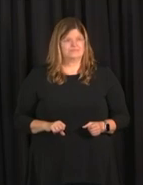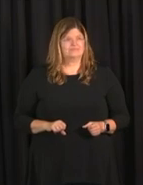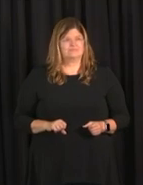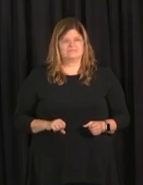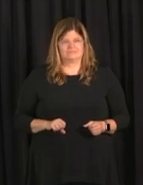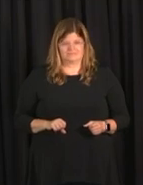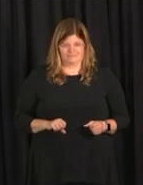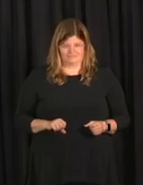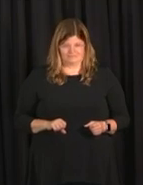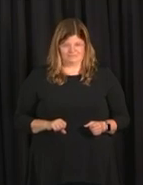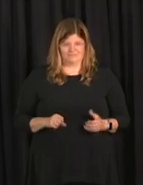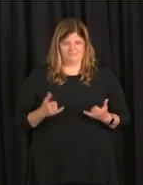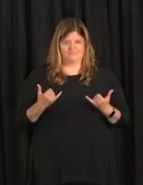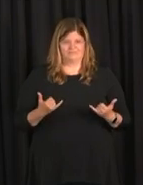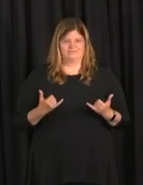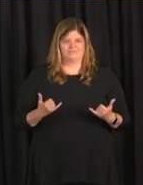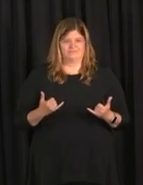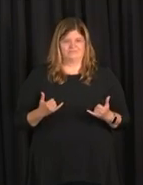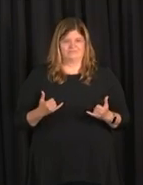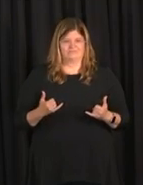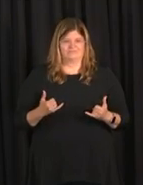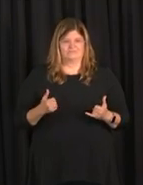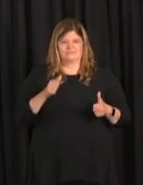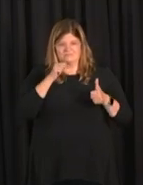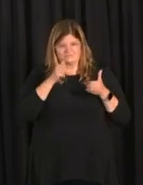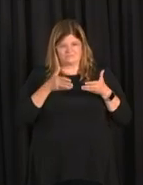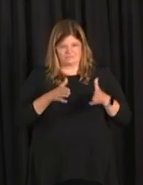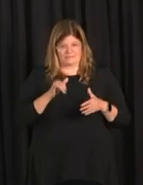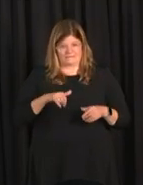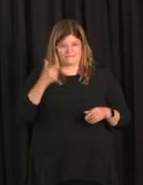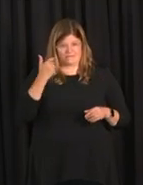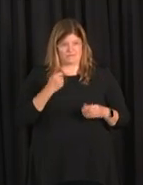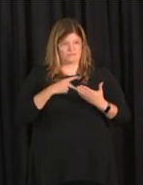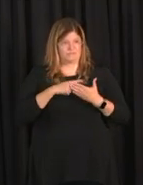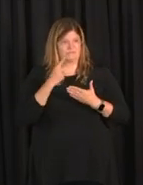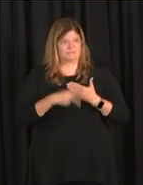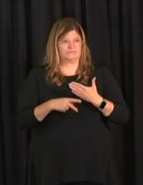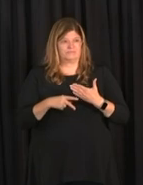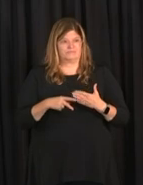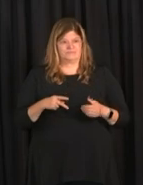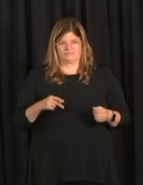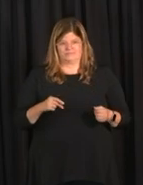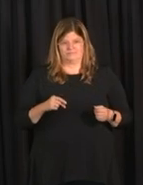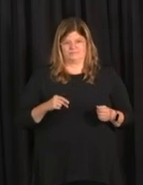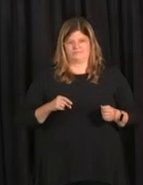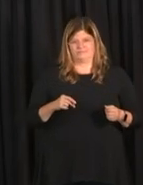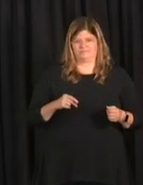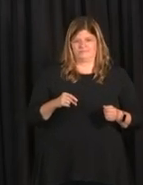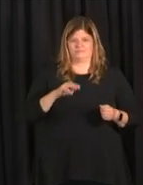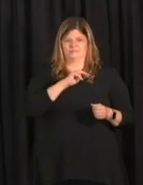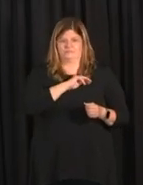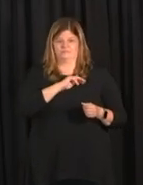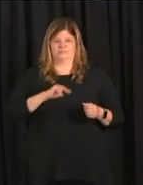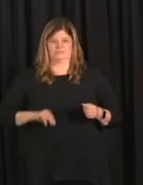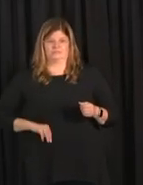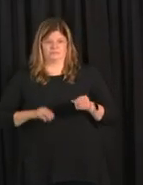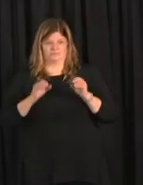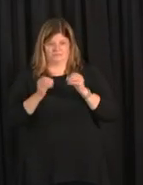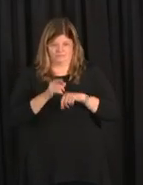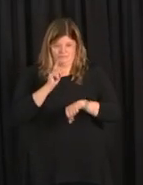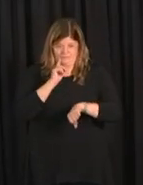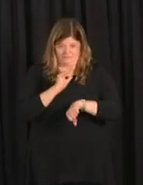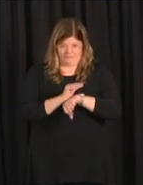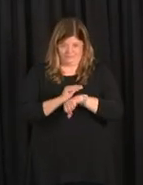restaurants? Yes, obviously, but the health conditions don't allow that. So this grant program, through the Mayor's Office of Nightlife and Culture, will allow